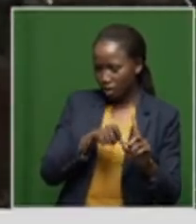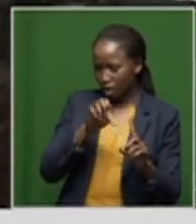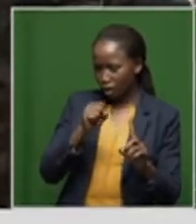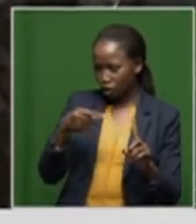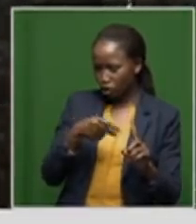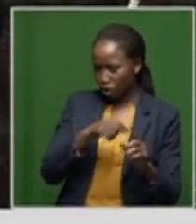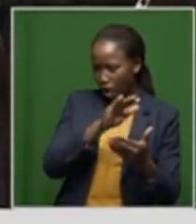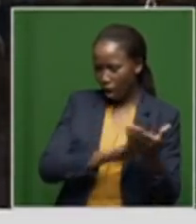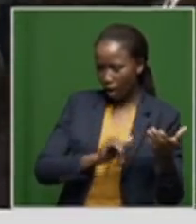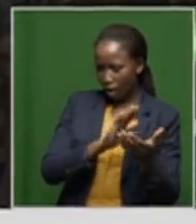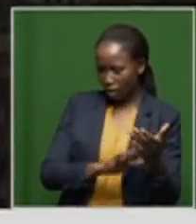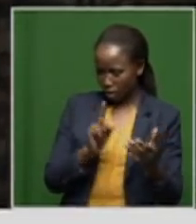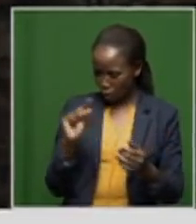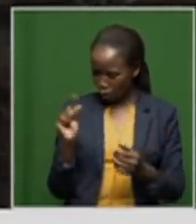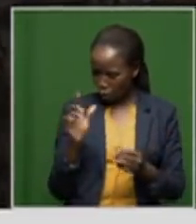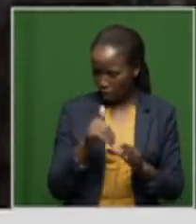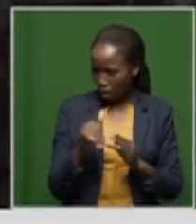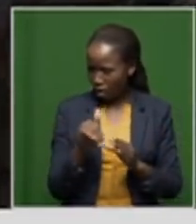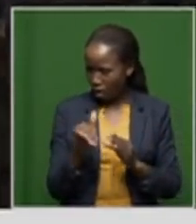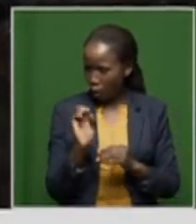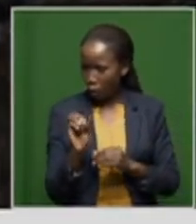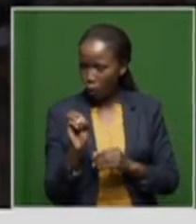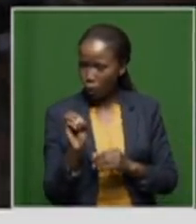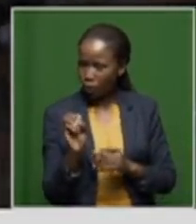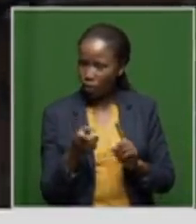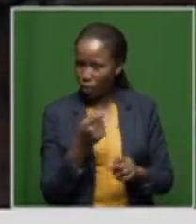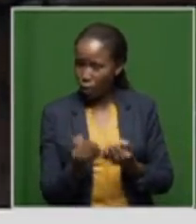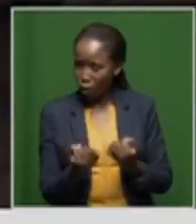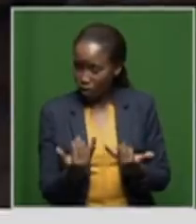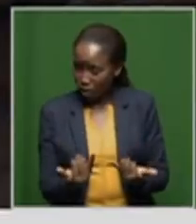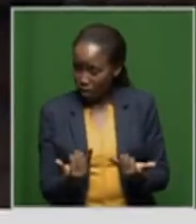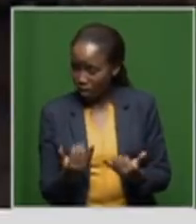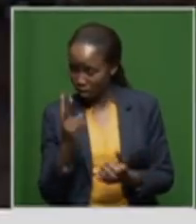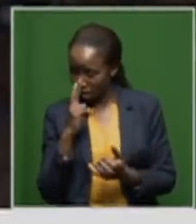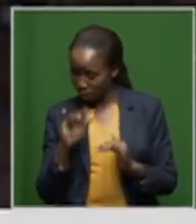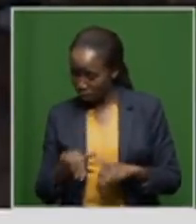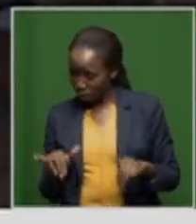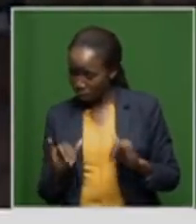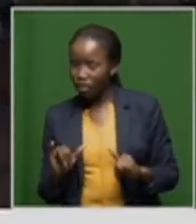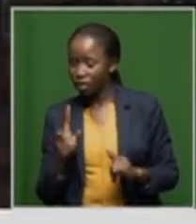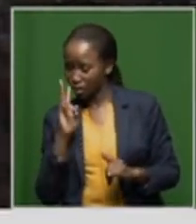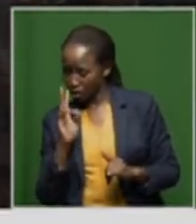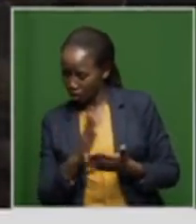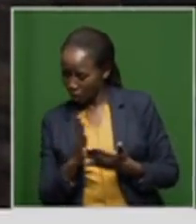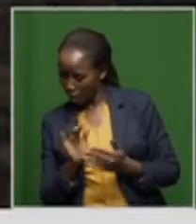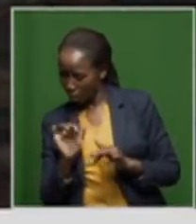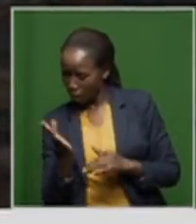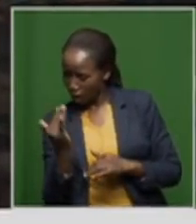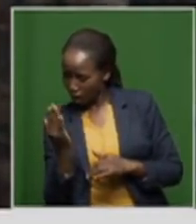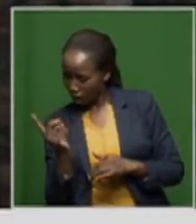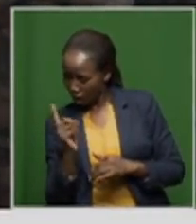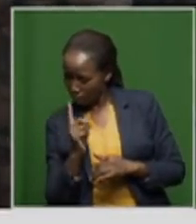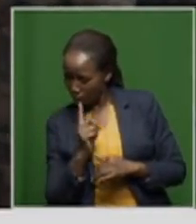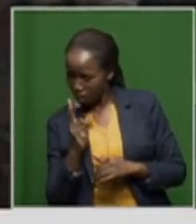ANC, Ace Magashule, will be coming out of court now. There is some movement going on. You